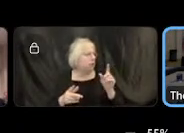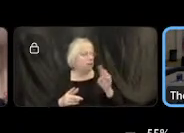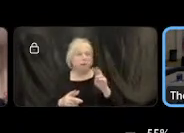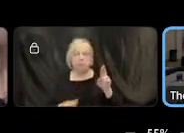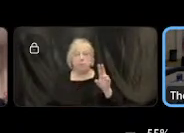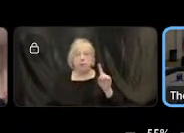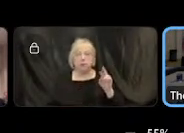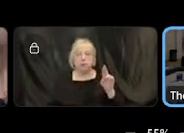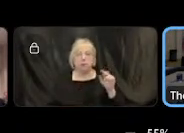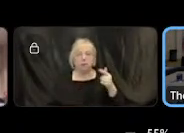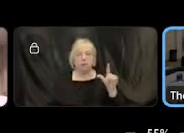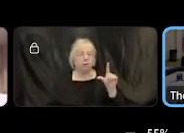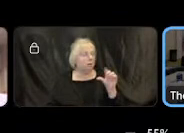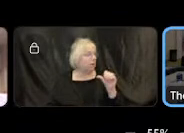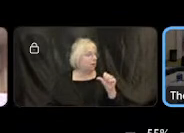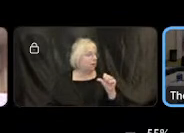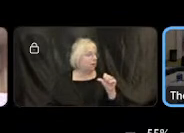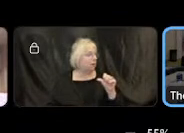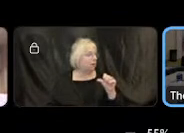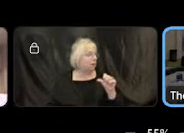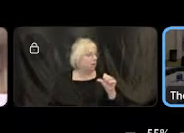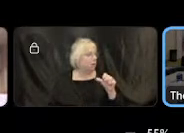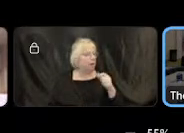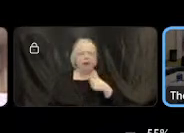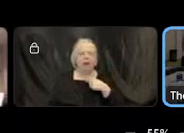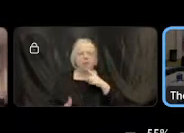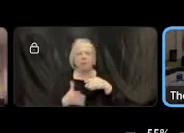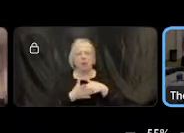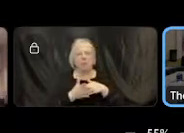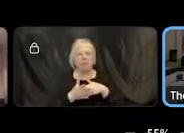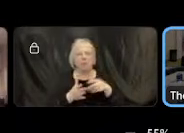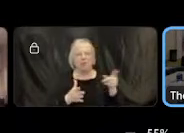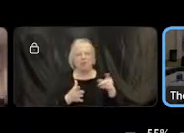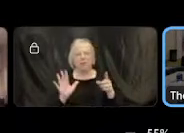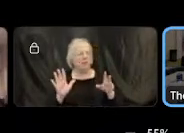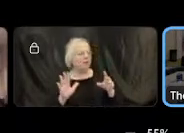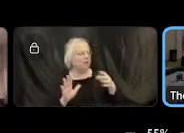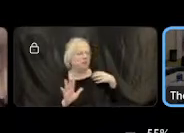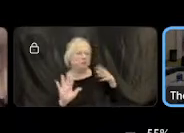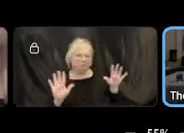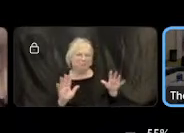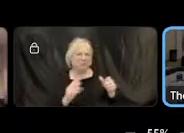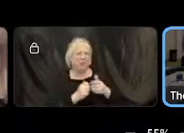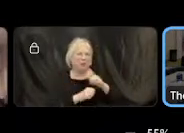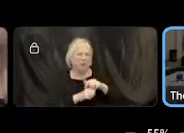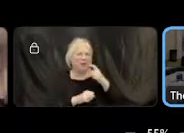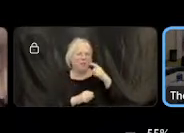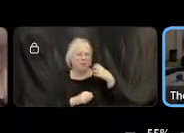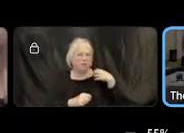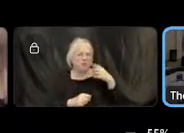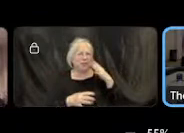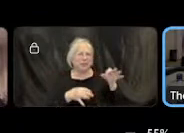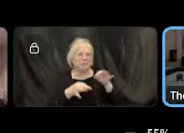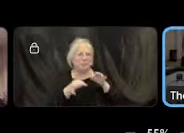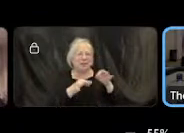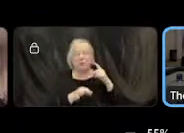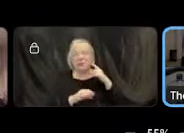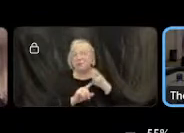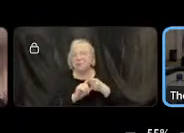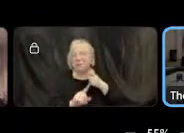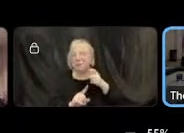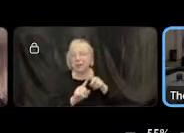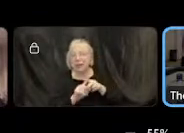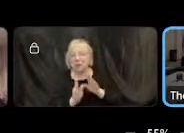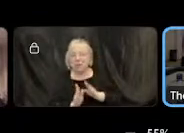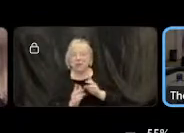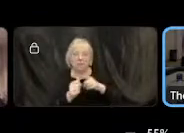Douglas? I'm the opposition. Okay. Usually the chair will explain, but we hear from the applicant first.